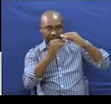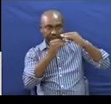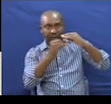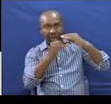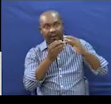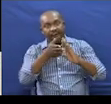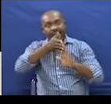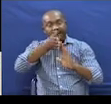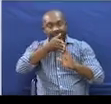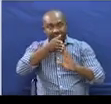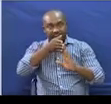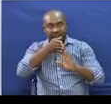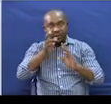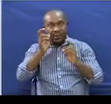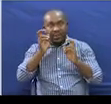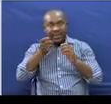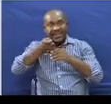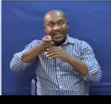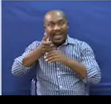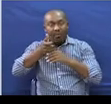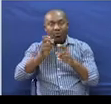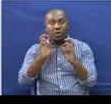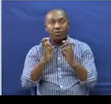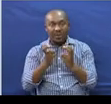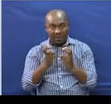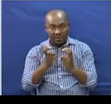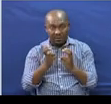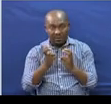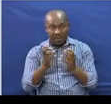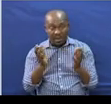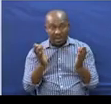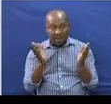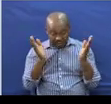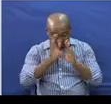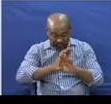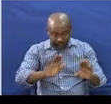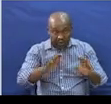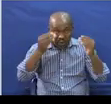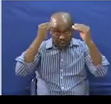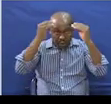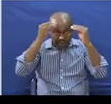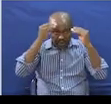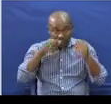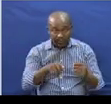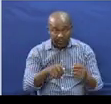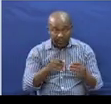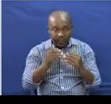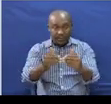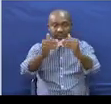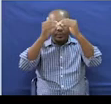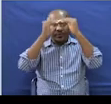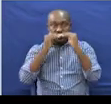subtopic. Then after knowing that concept of populations and their issues related, we jump to the